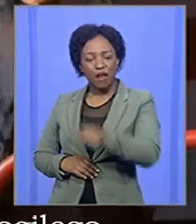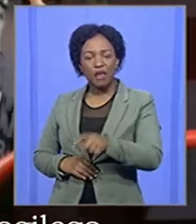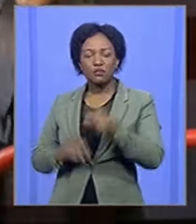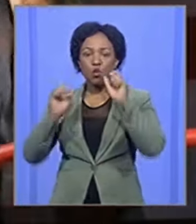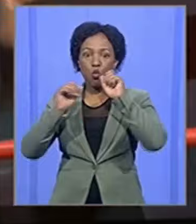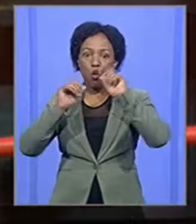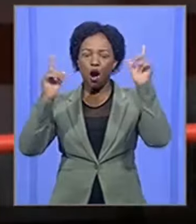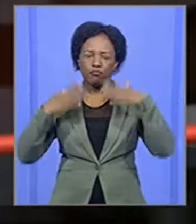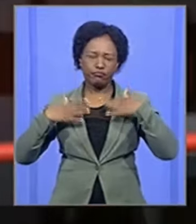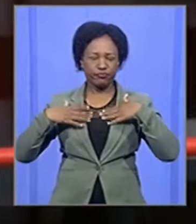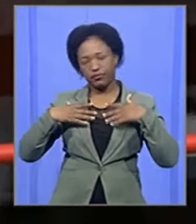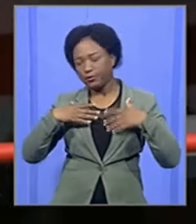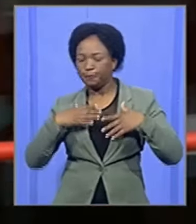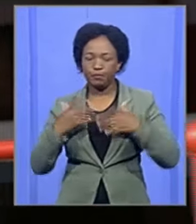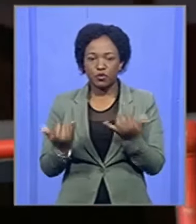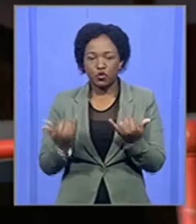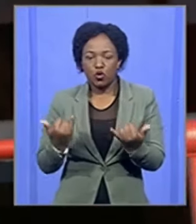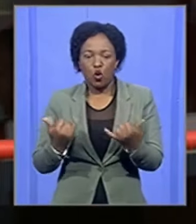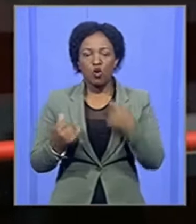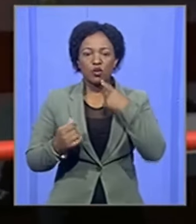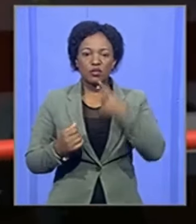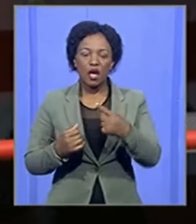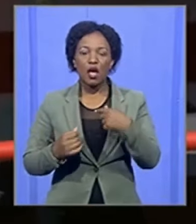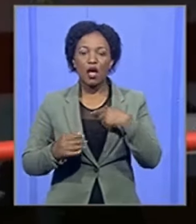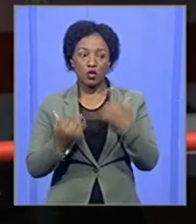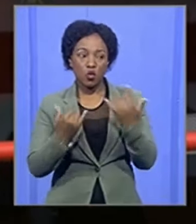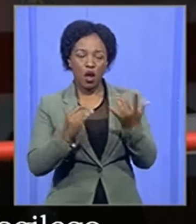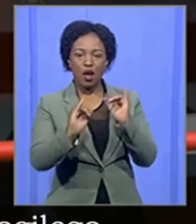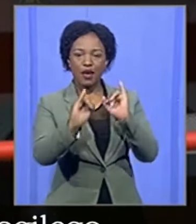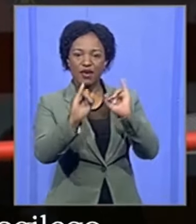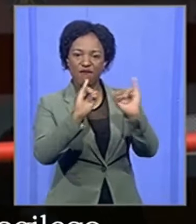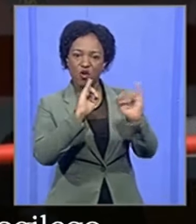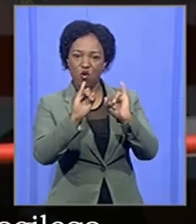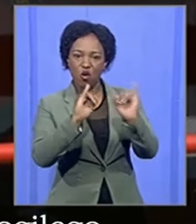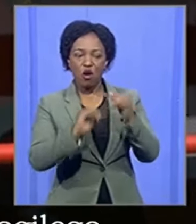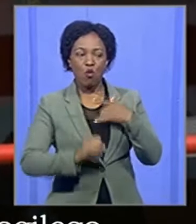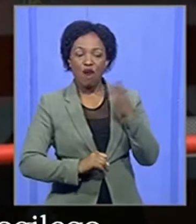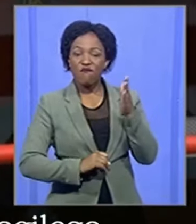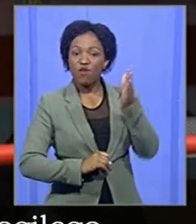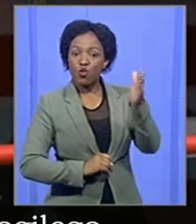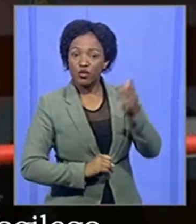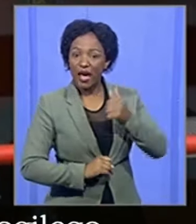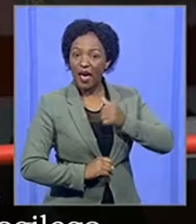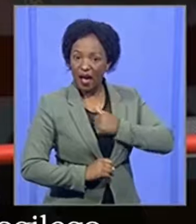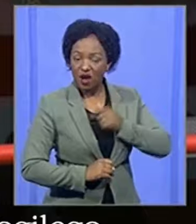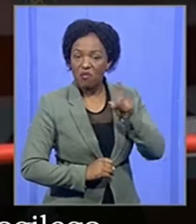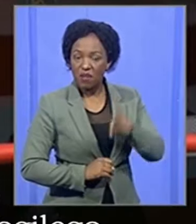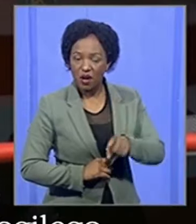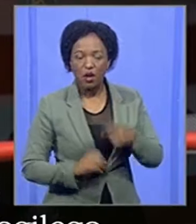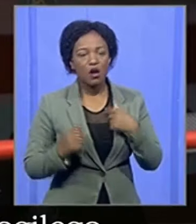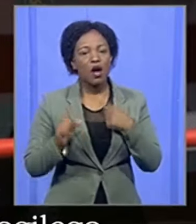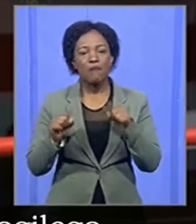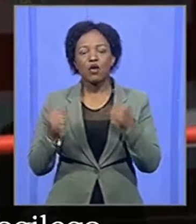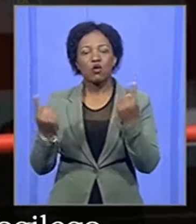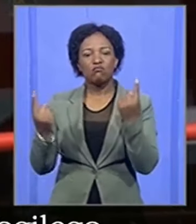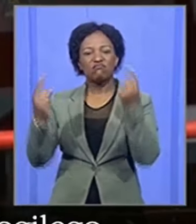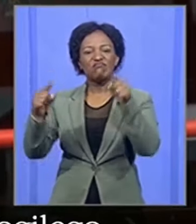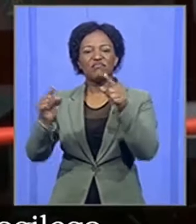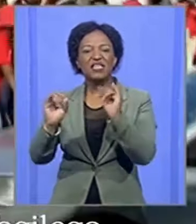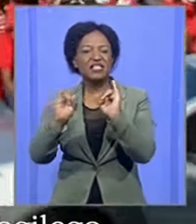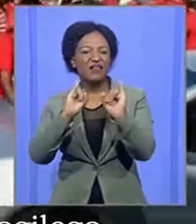Or today, kinali interview le future yaka. I can't go to my interview.